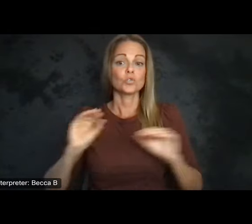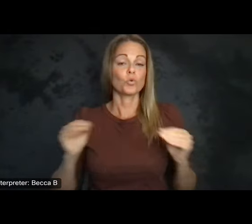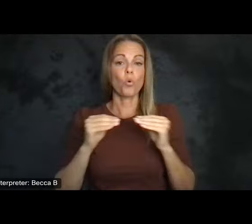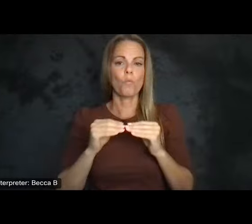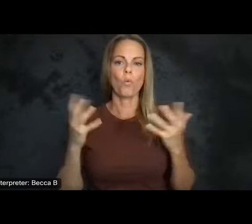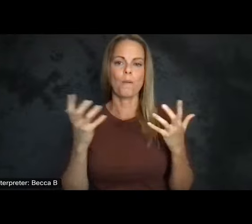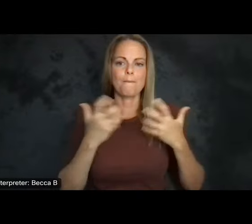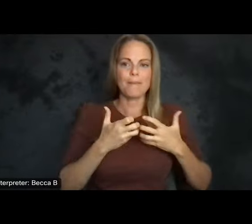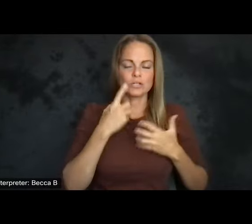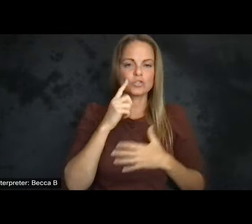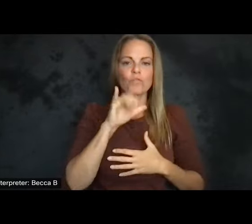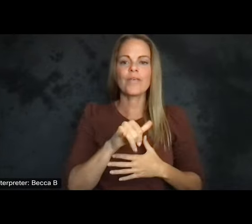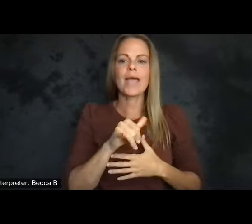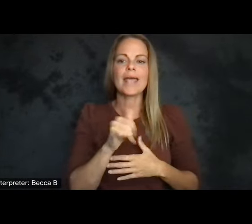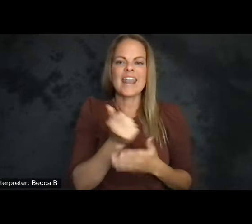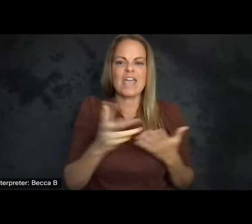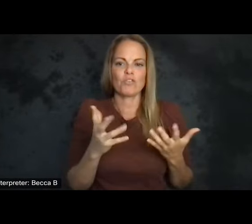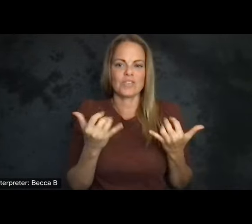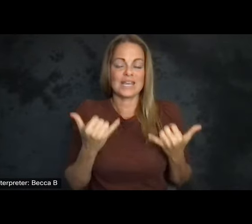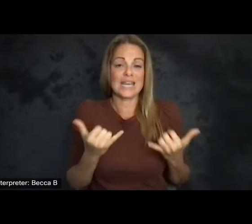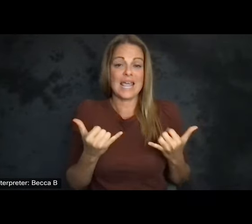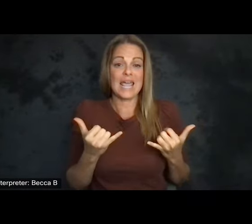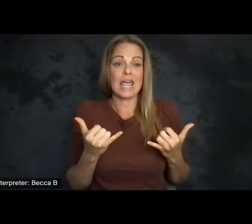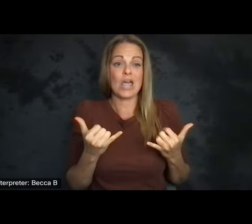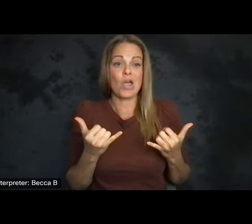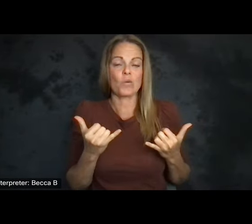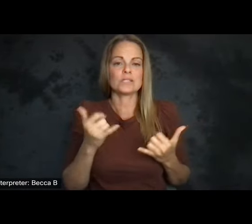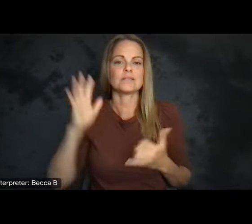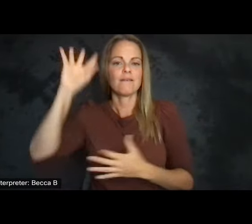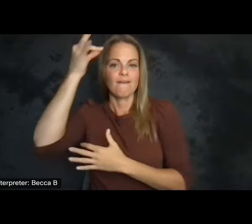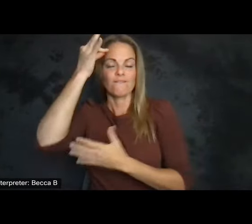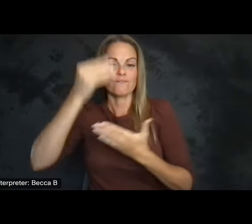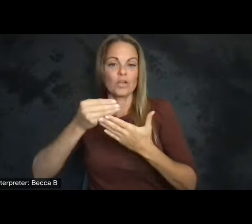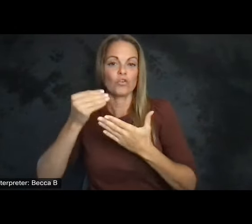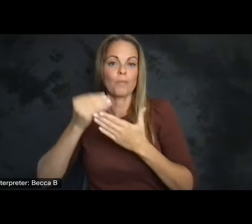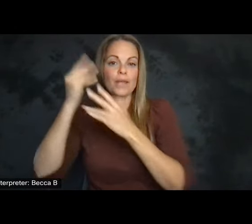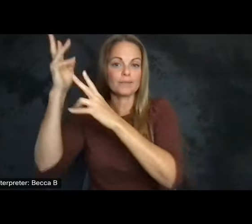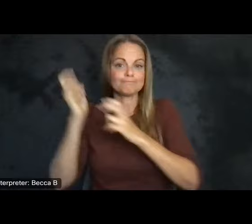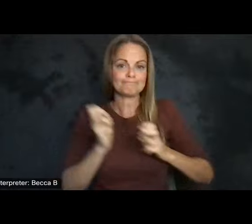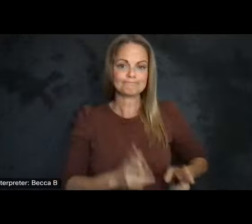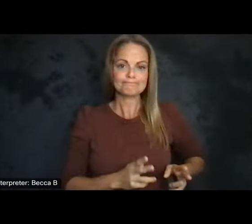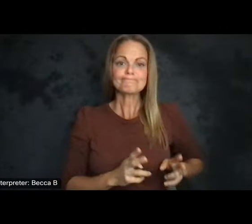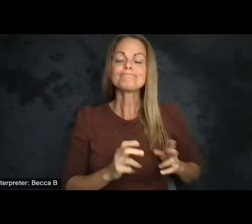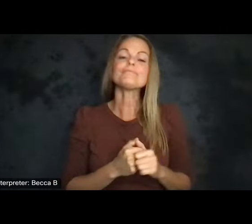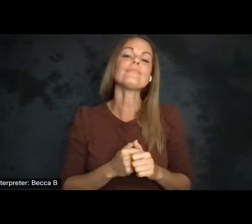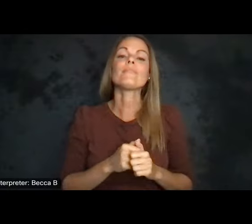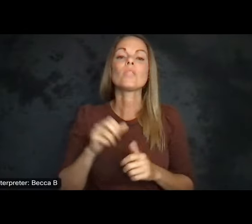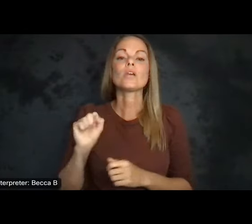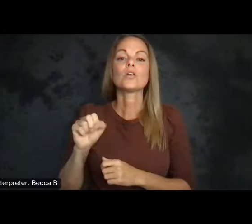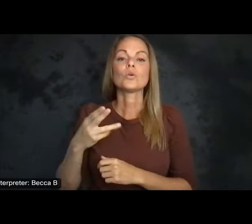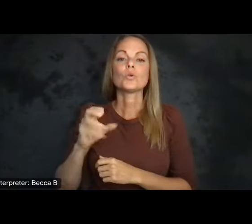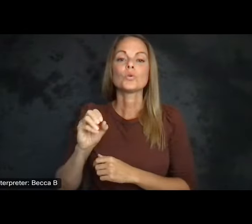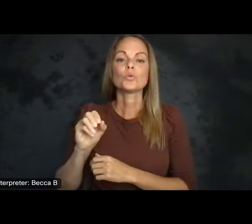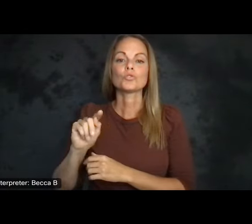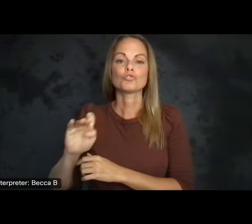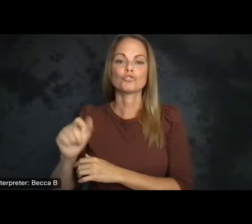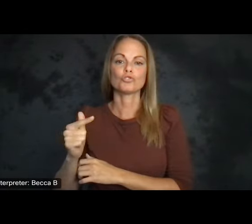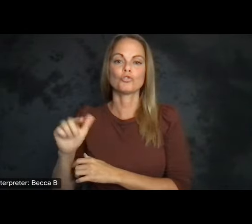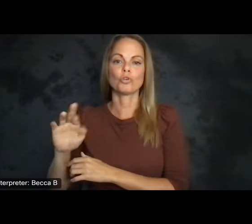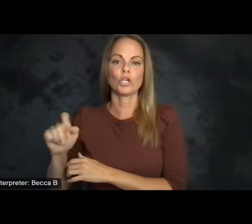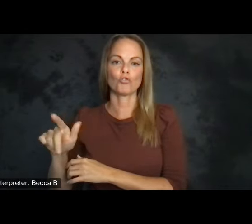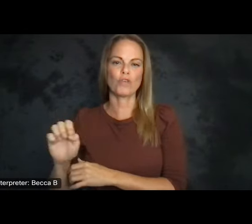Trail. Everything now is just pulling down the federal funds. The shooting ranges are approximately $6 million